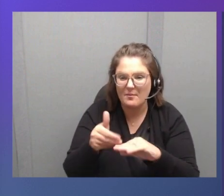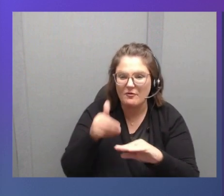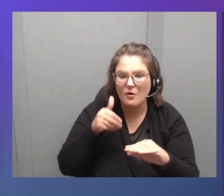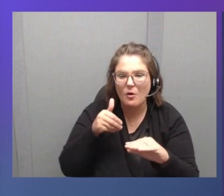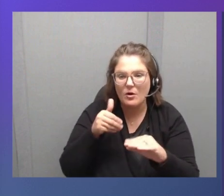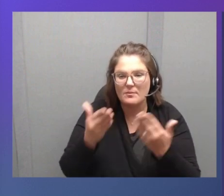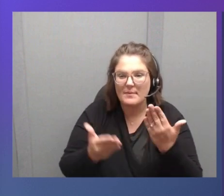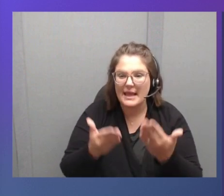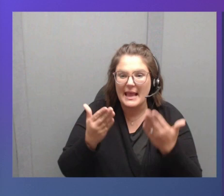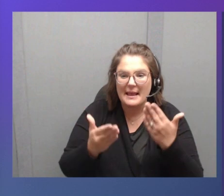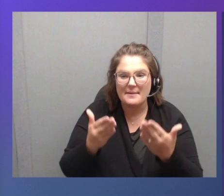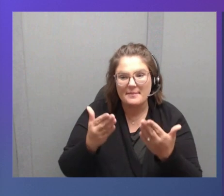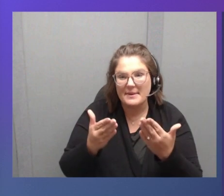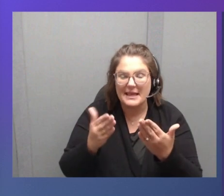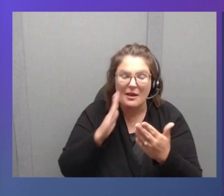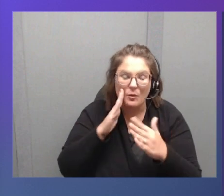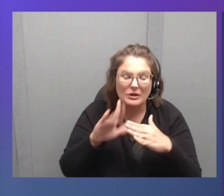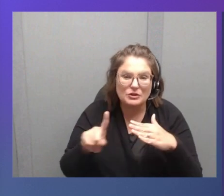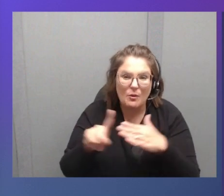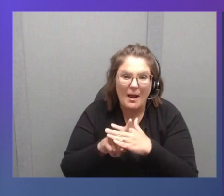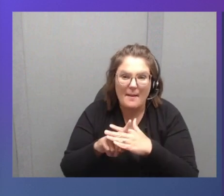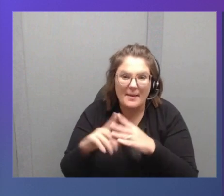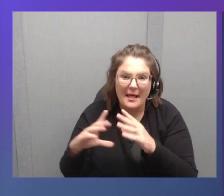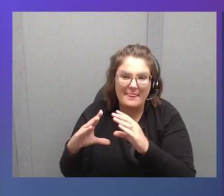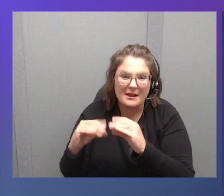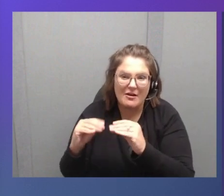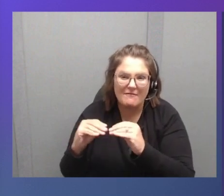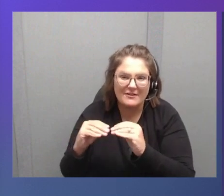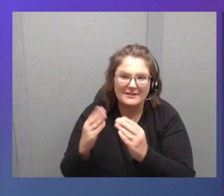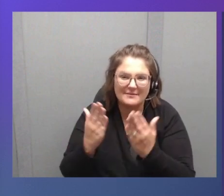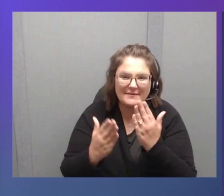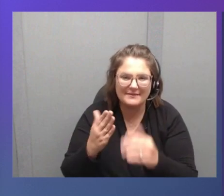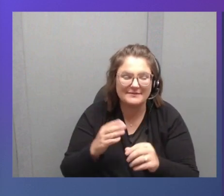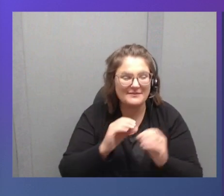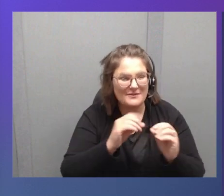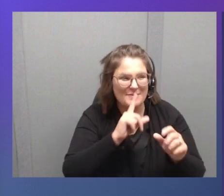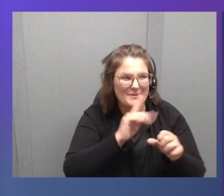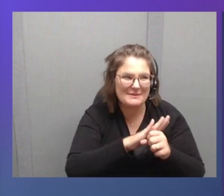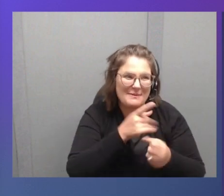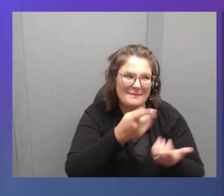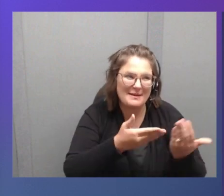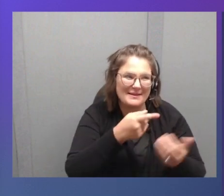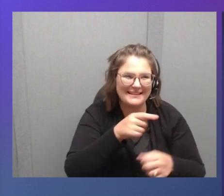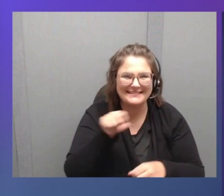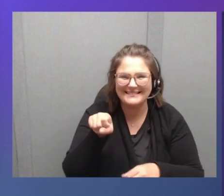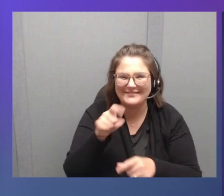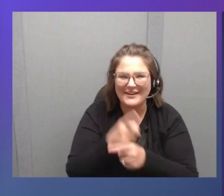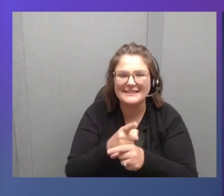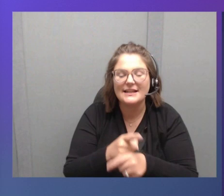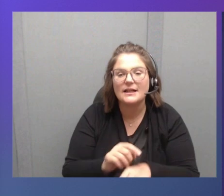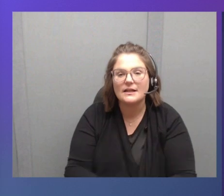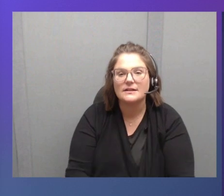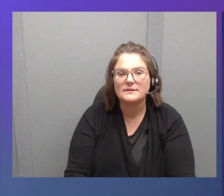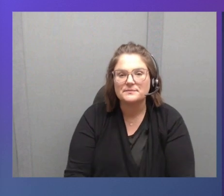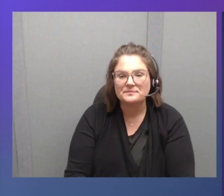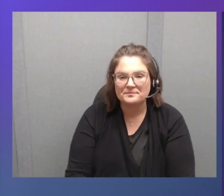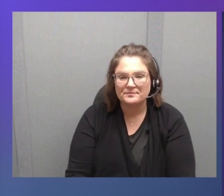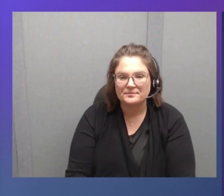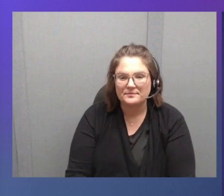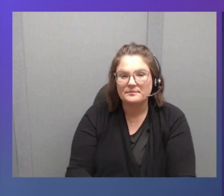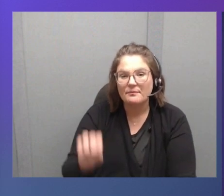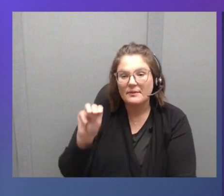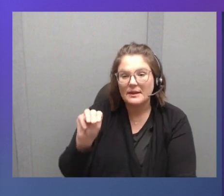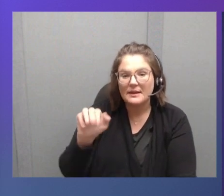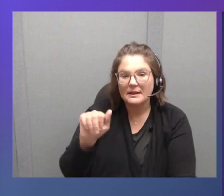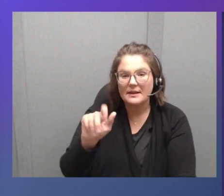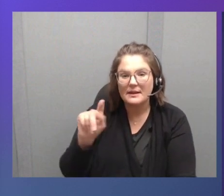cameo appearance at the DeepRacer. No promises, but you might. Yeah, exactly. Okay. So getting back to Matter here, Matter is a